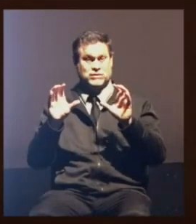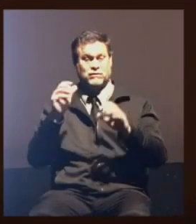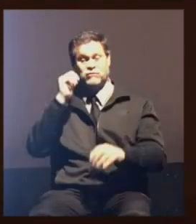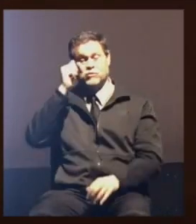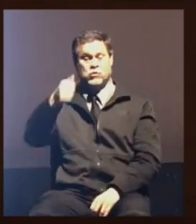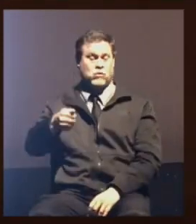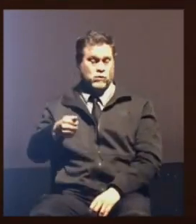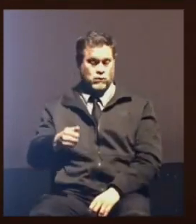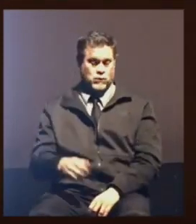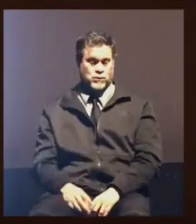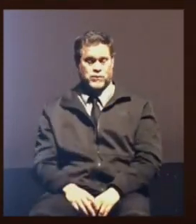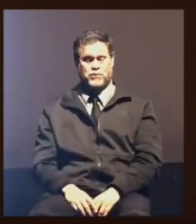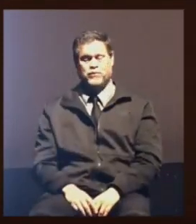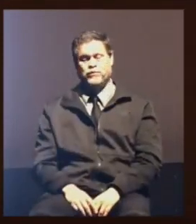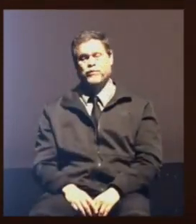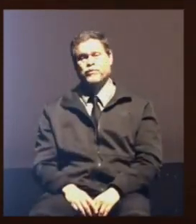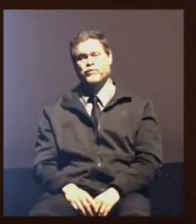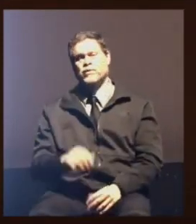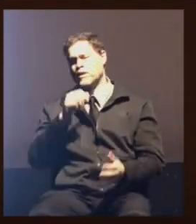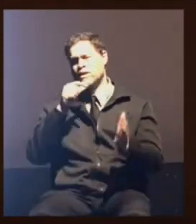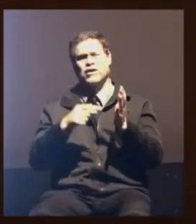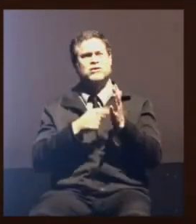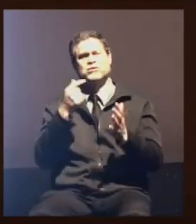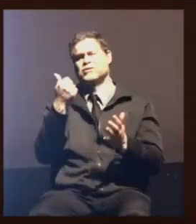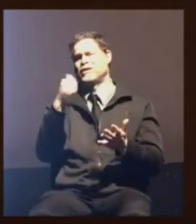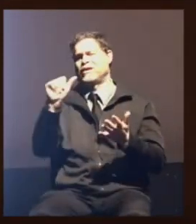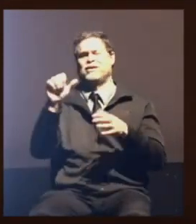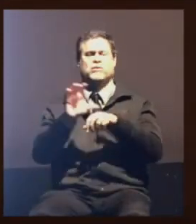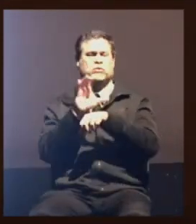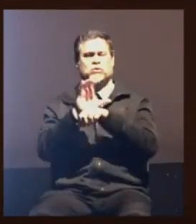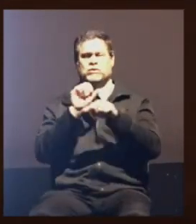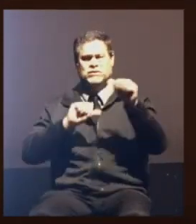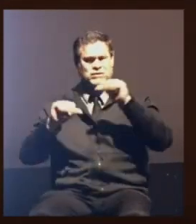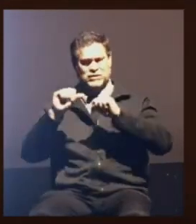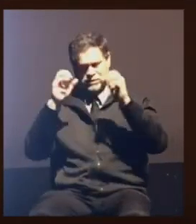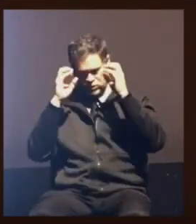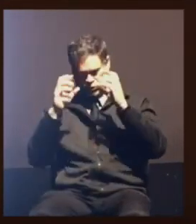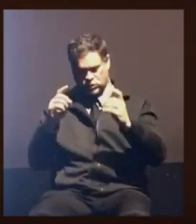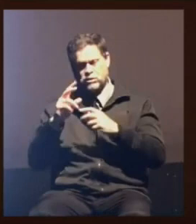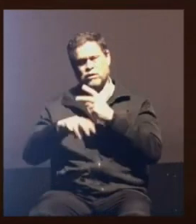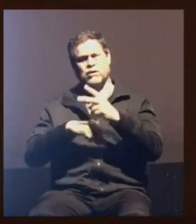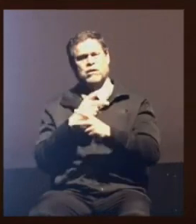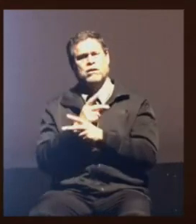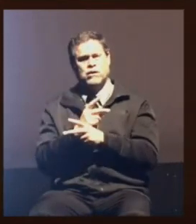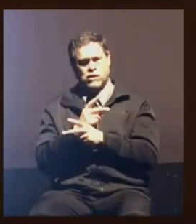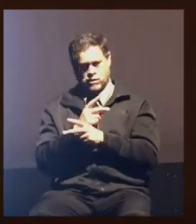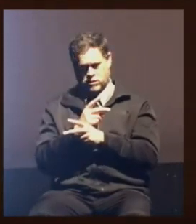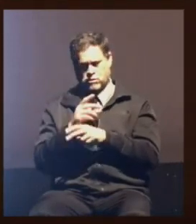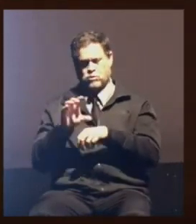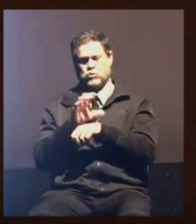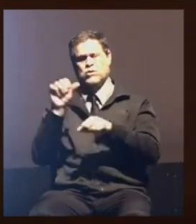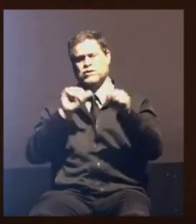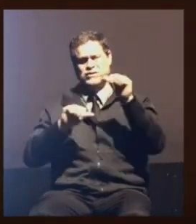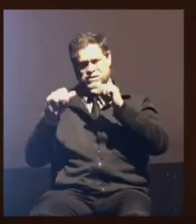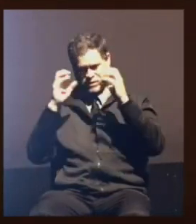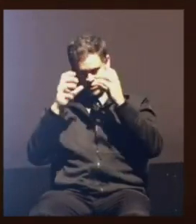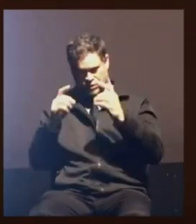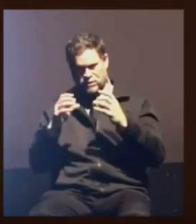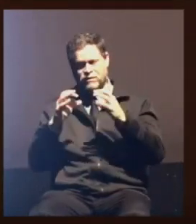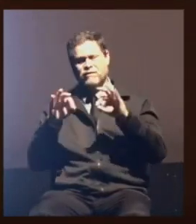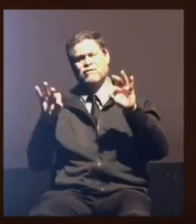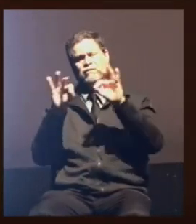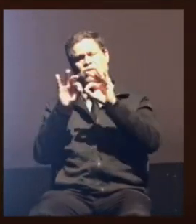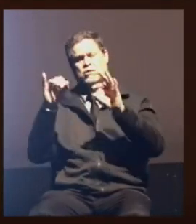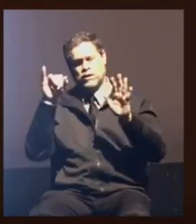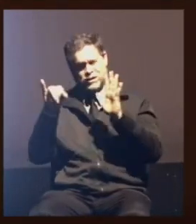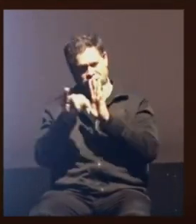tomorrow. Not just any kind of computer science education, but the kind of computer science education that values